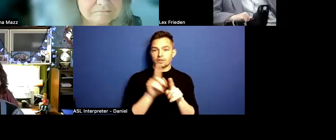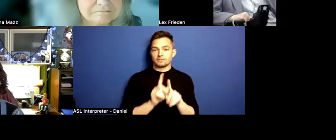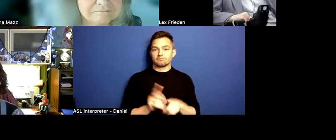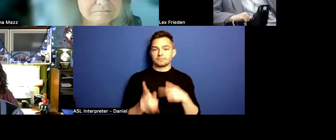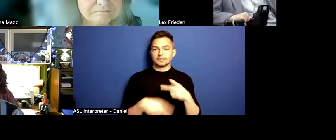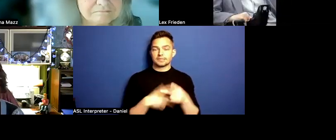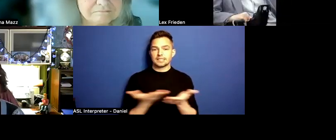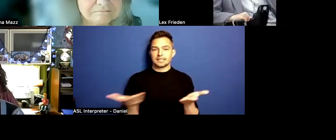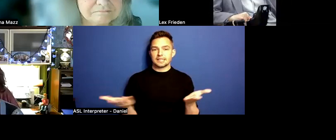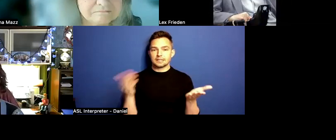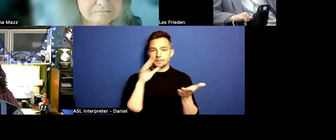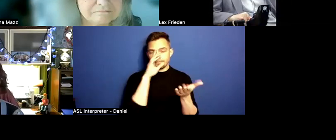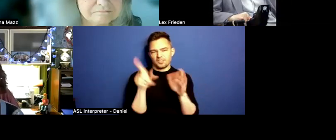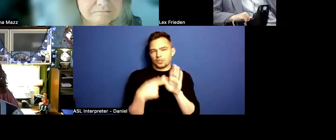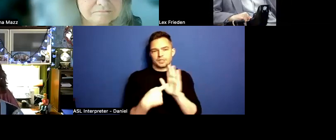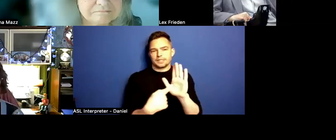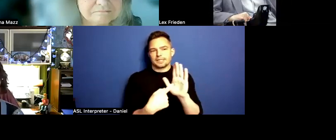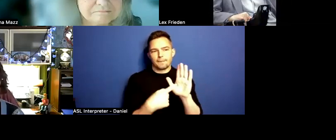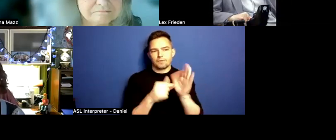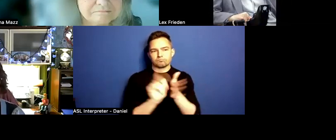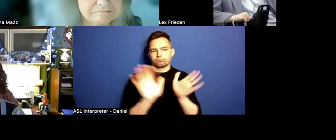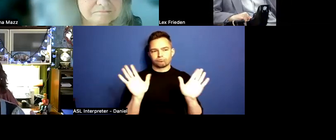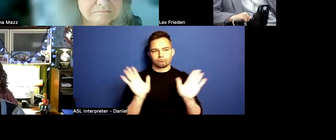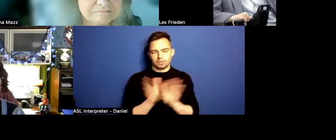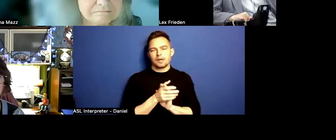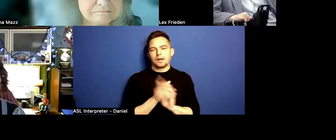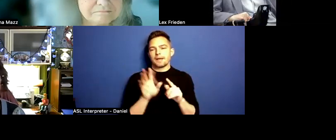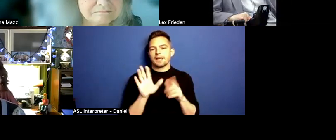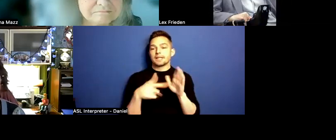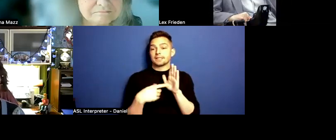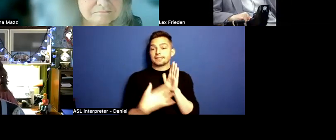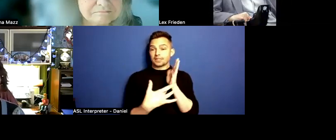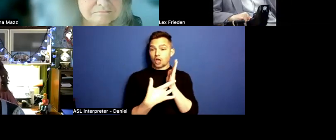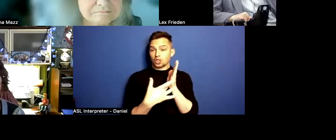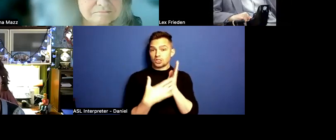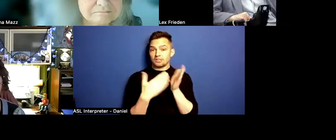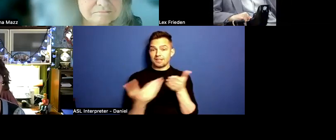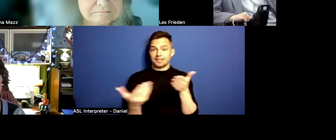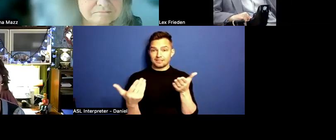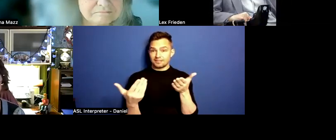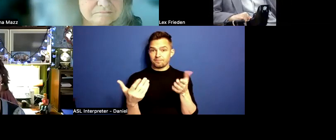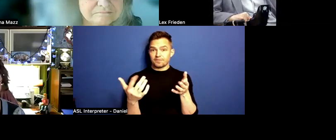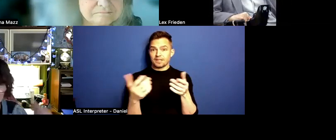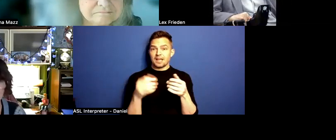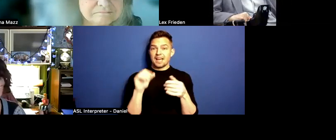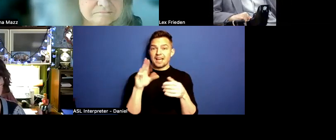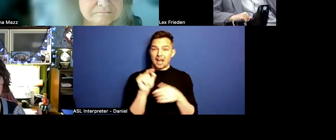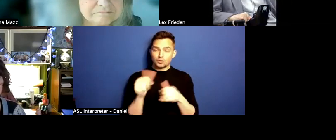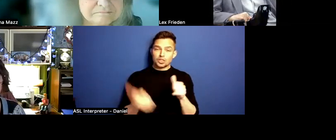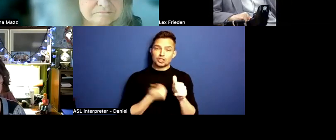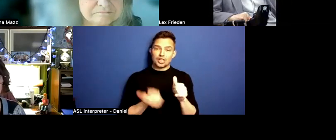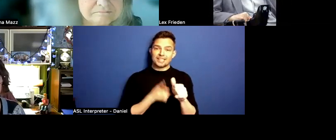things. This is just an example. I mean, and so the technologies and things outchase the